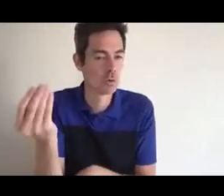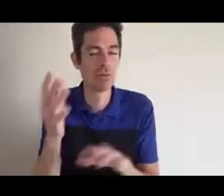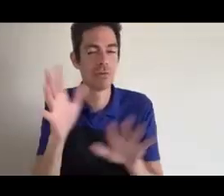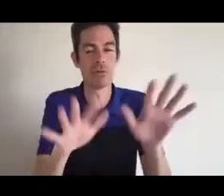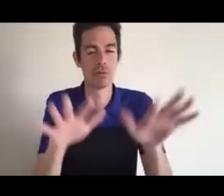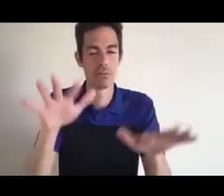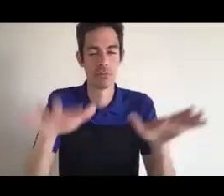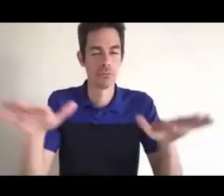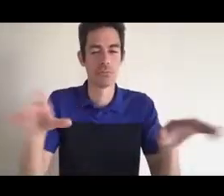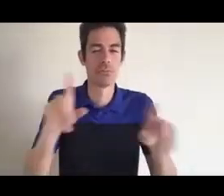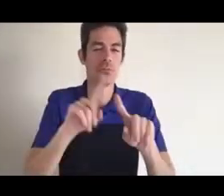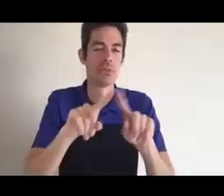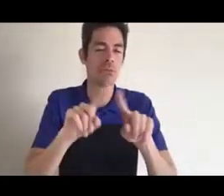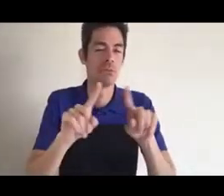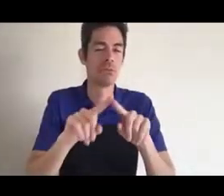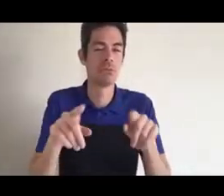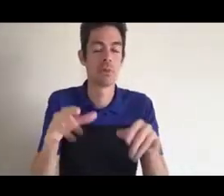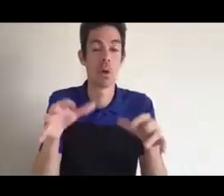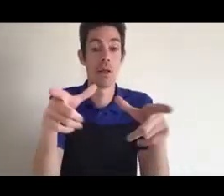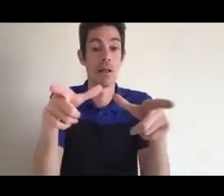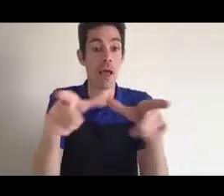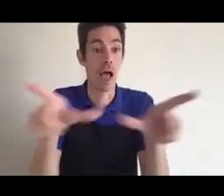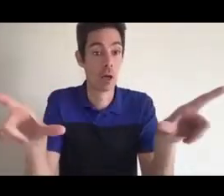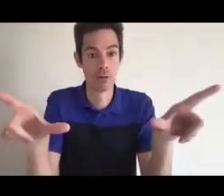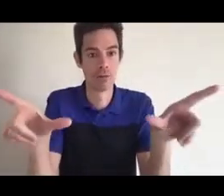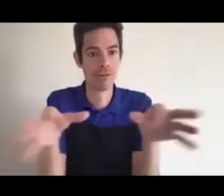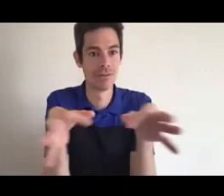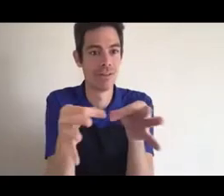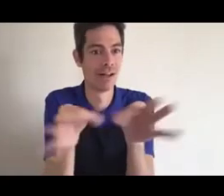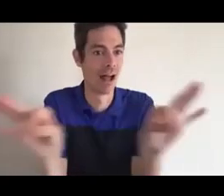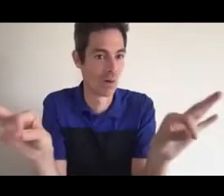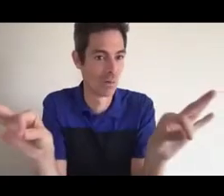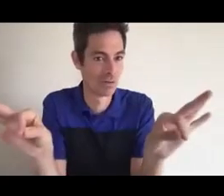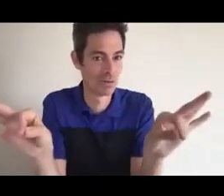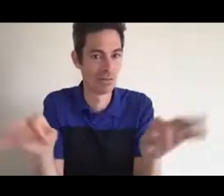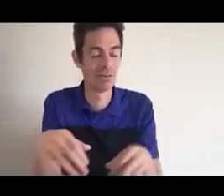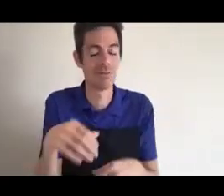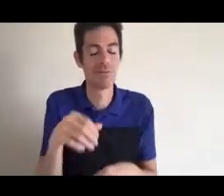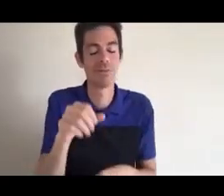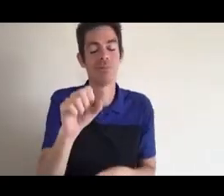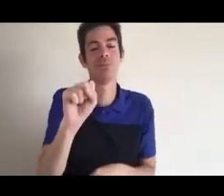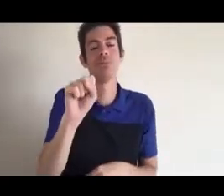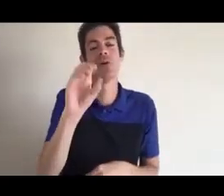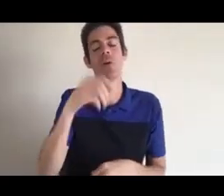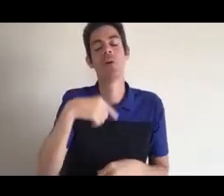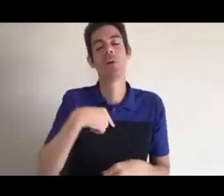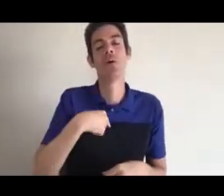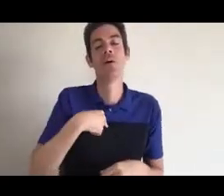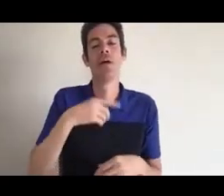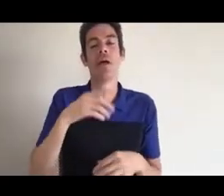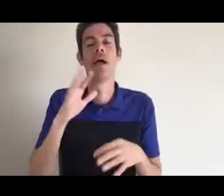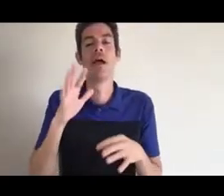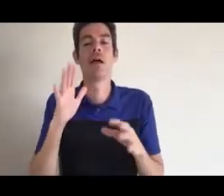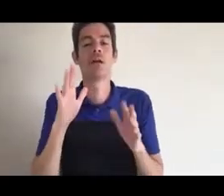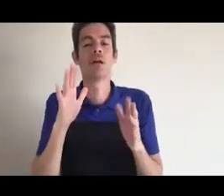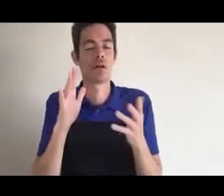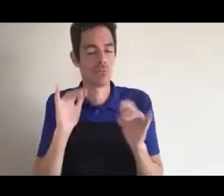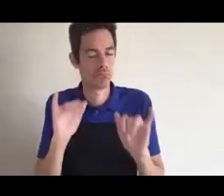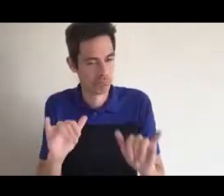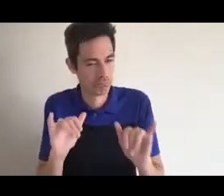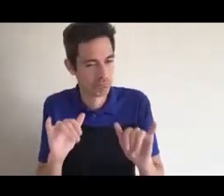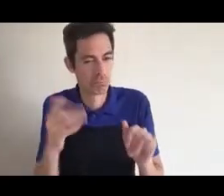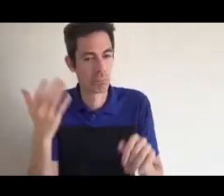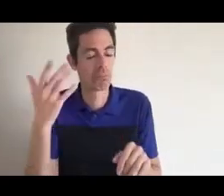and changing it like this. There's some variety that's happening, or language and using this instead.